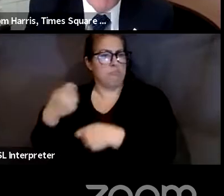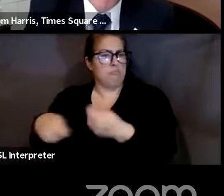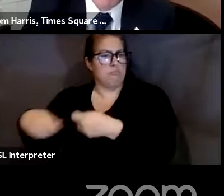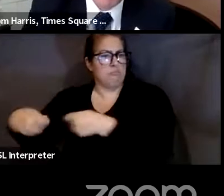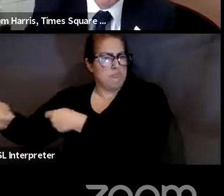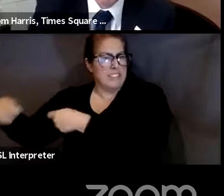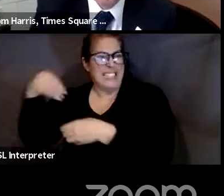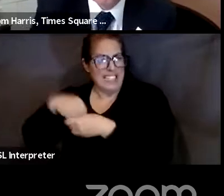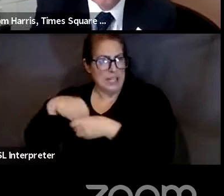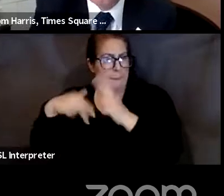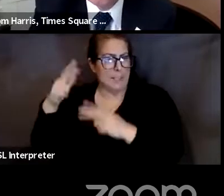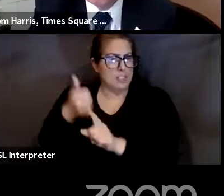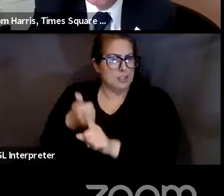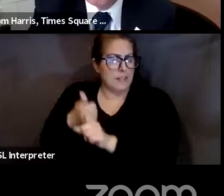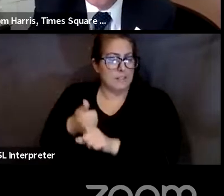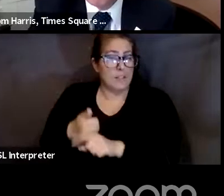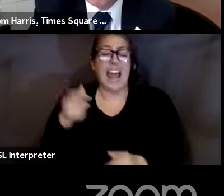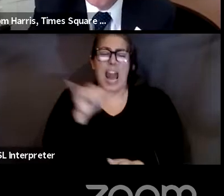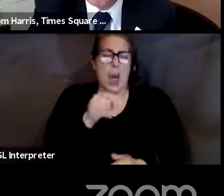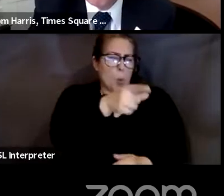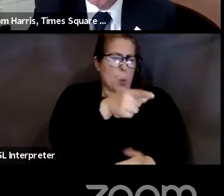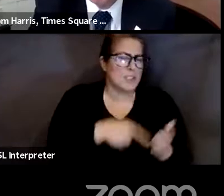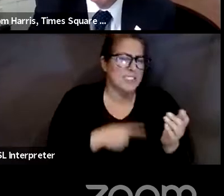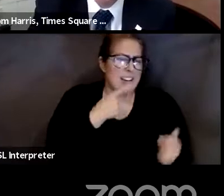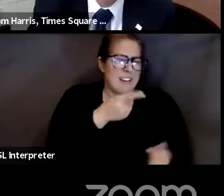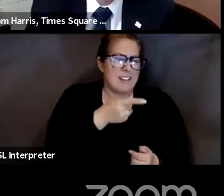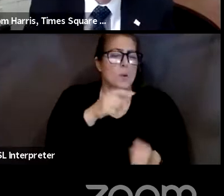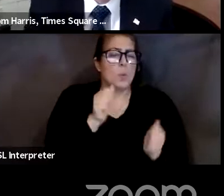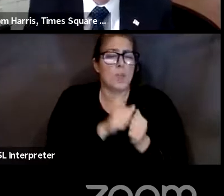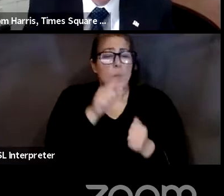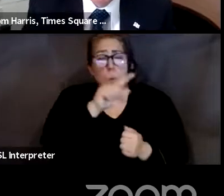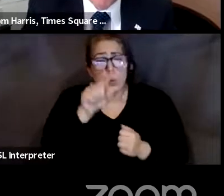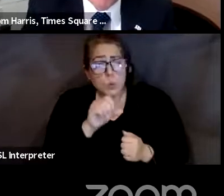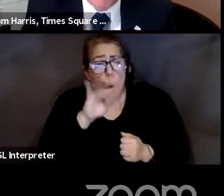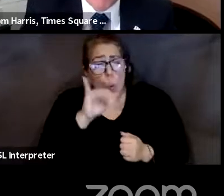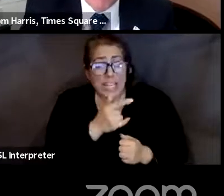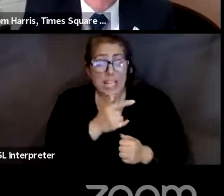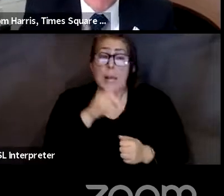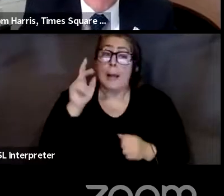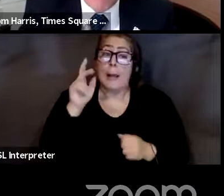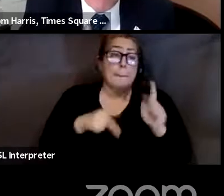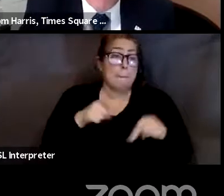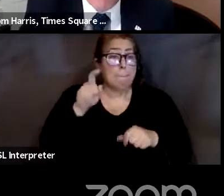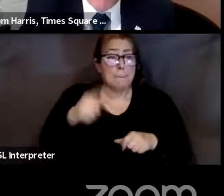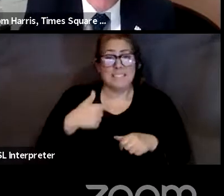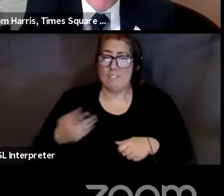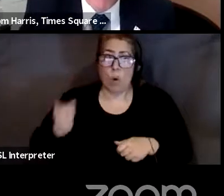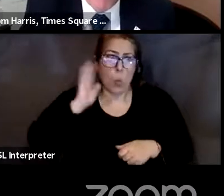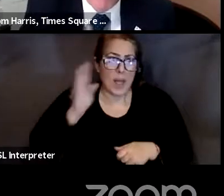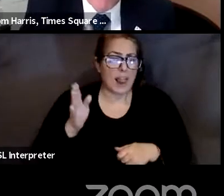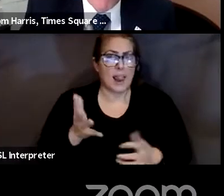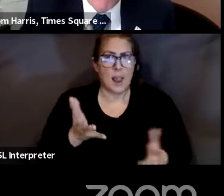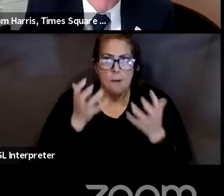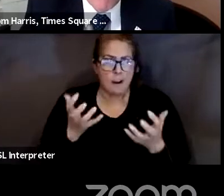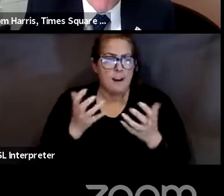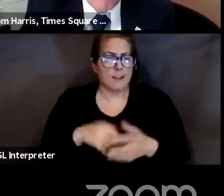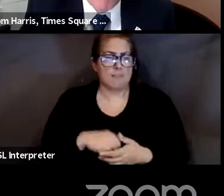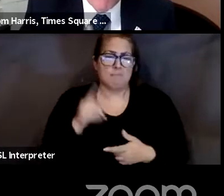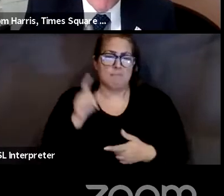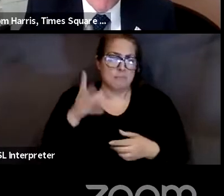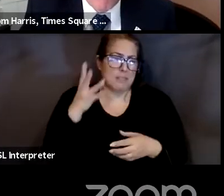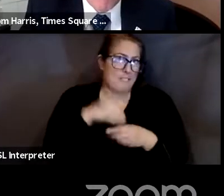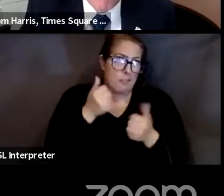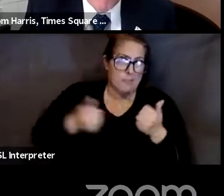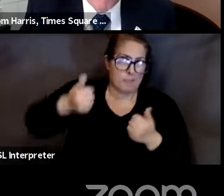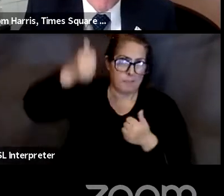like you said, Bear, with the zoning and the will and actually advocating the funds the right way, we